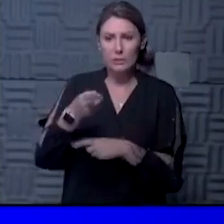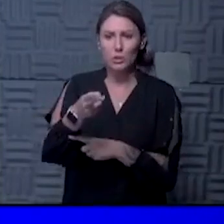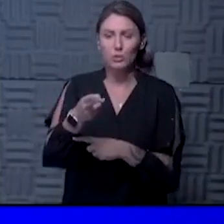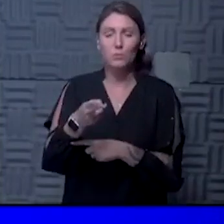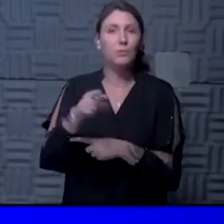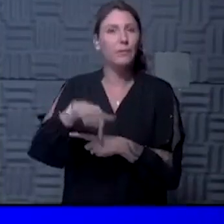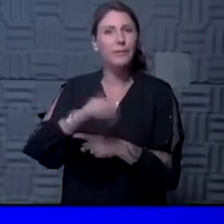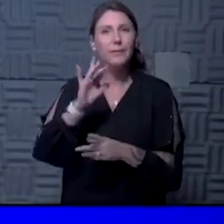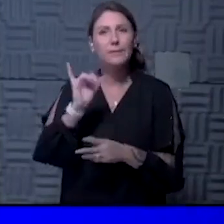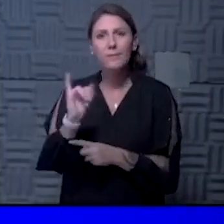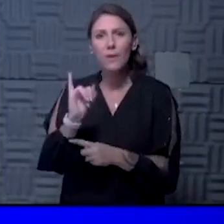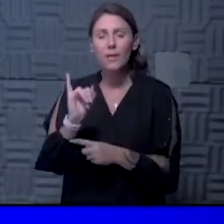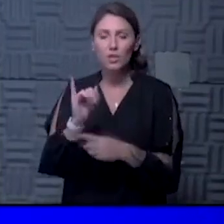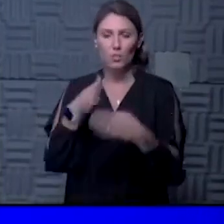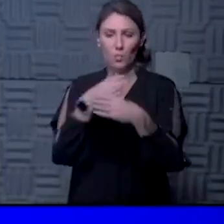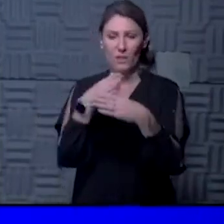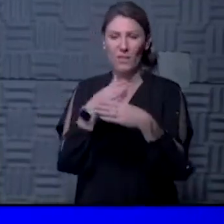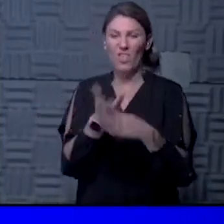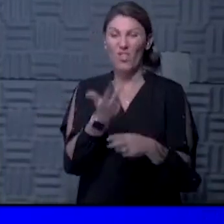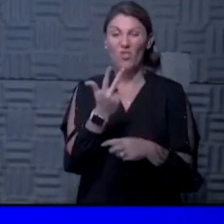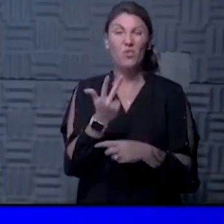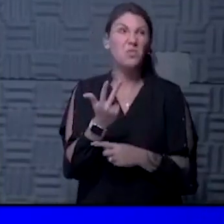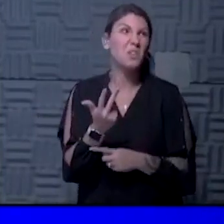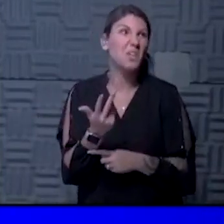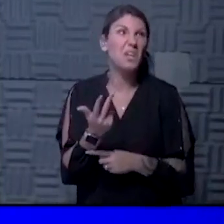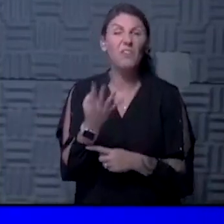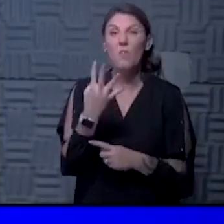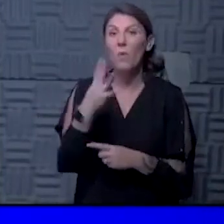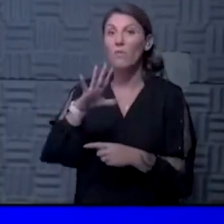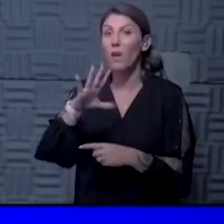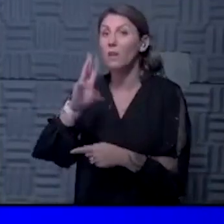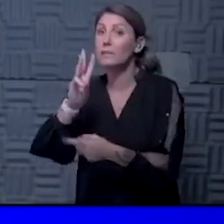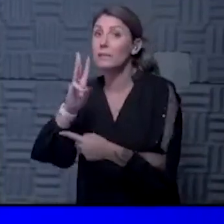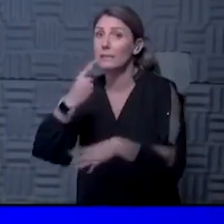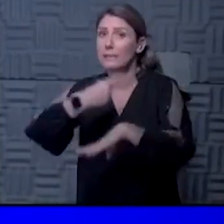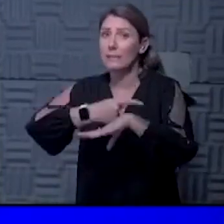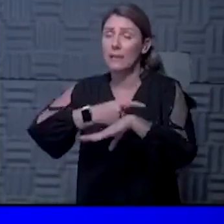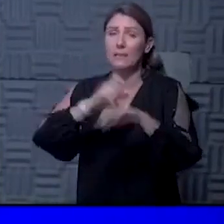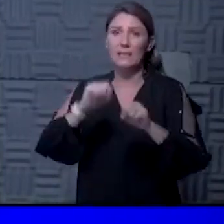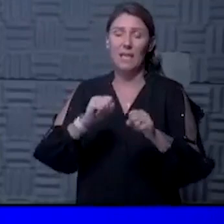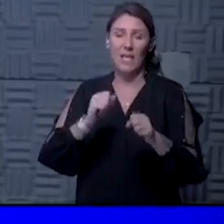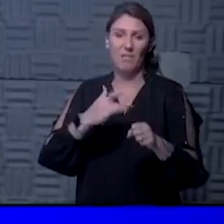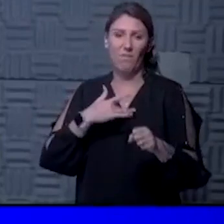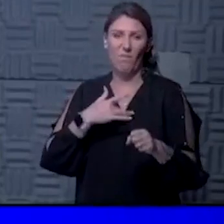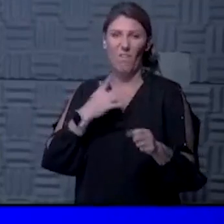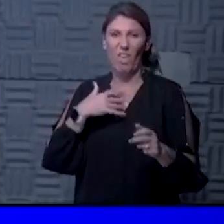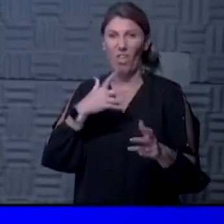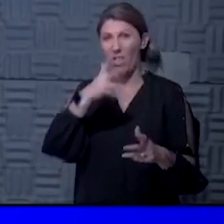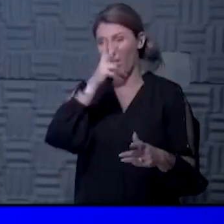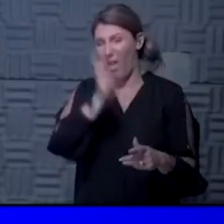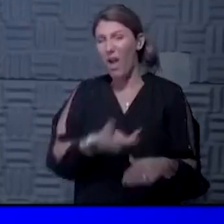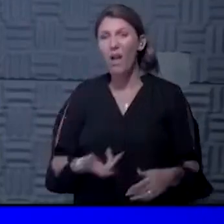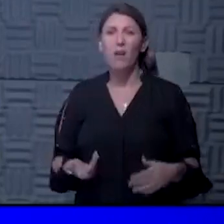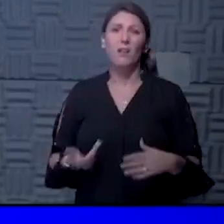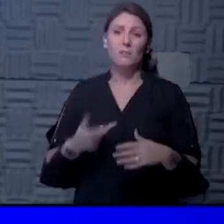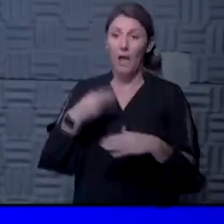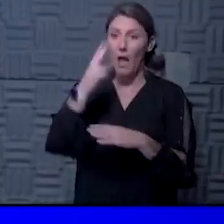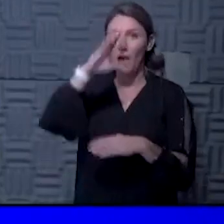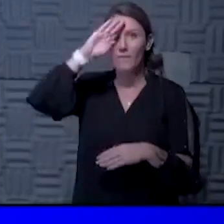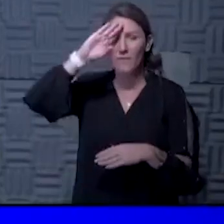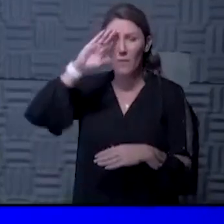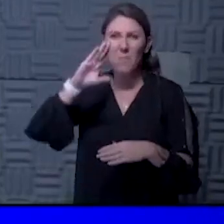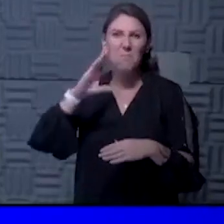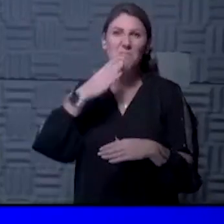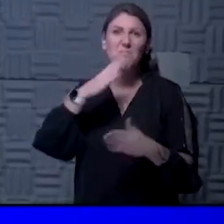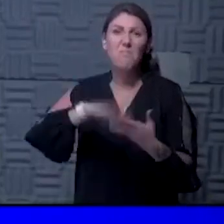be within that first 3, 4, 5, 6 days, you can feel really bad. High fevers, bad muscle